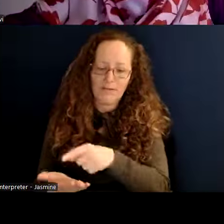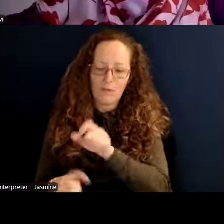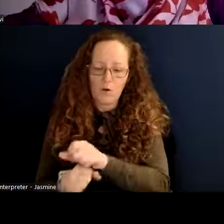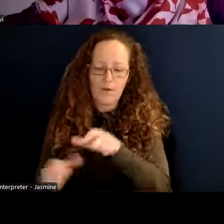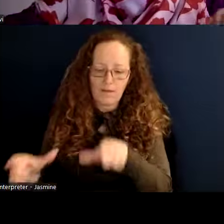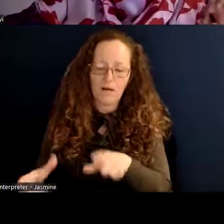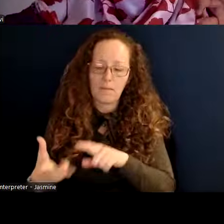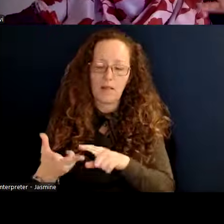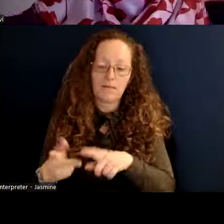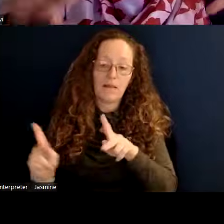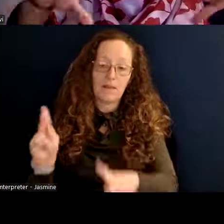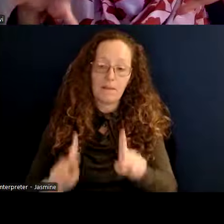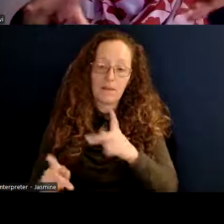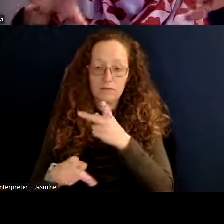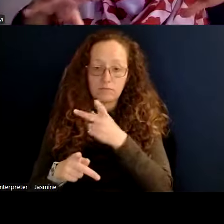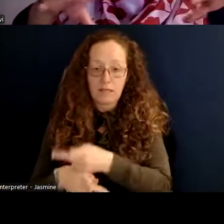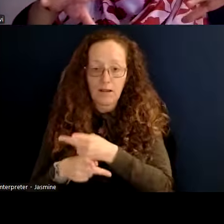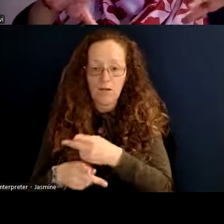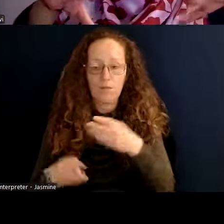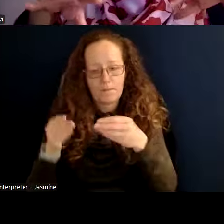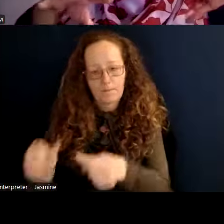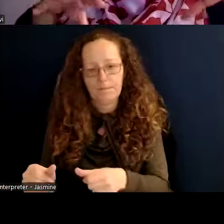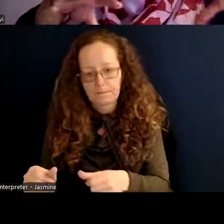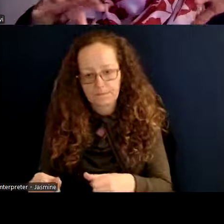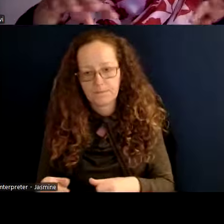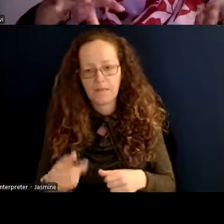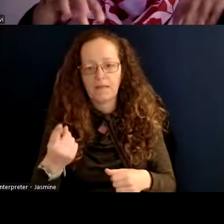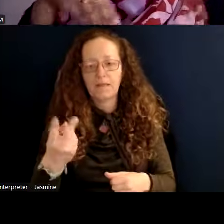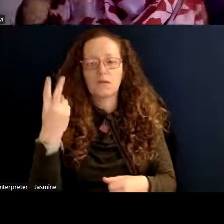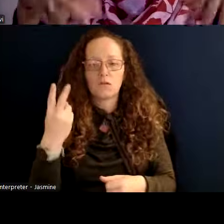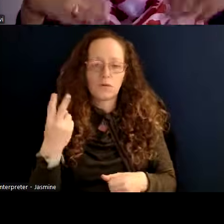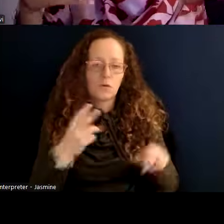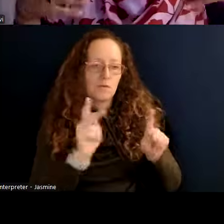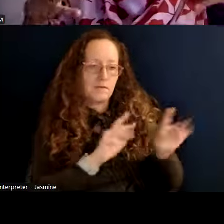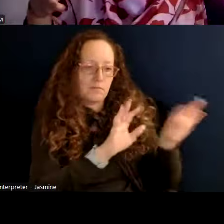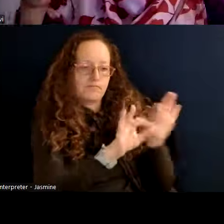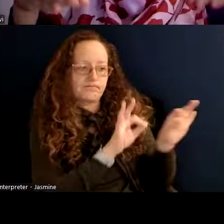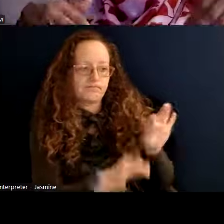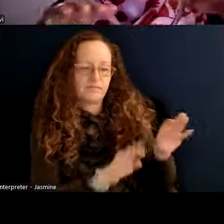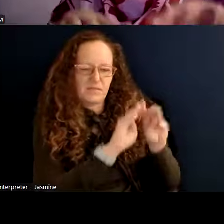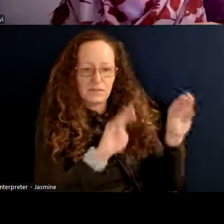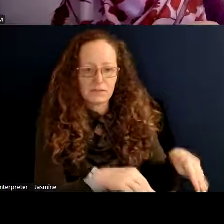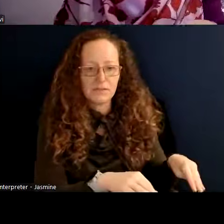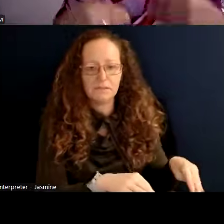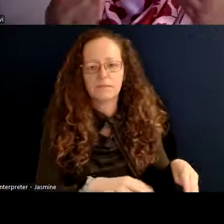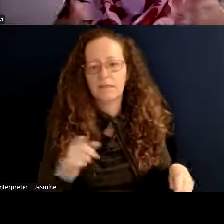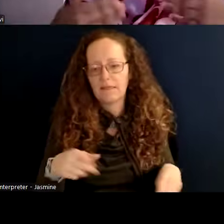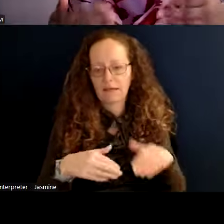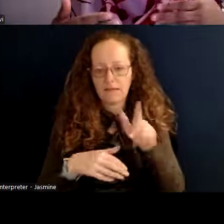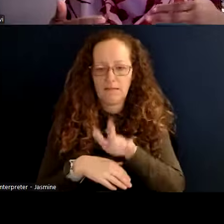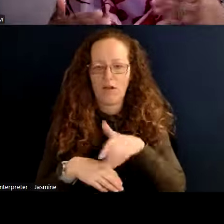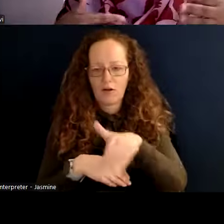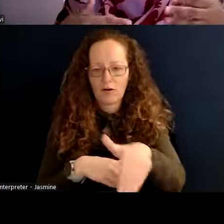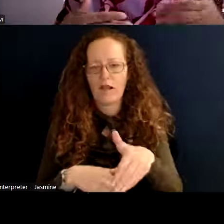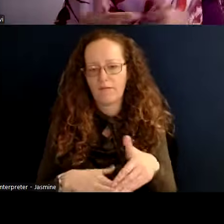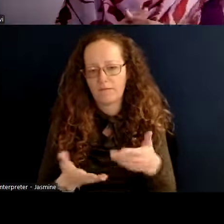the site. So let me first show you. These are two curators and the curator's assistant who are doing, this is the archival material there, and we were working